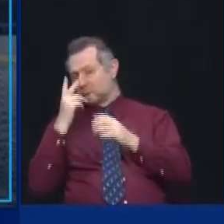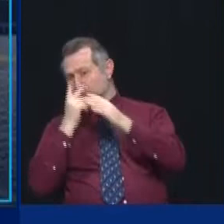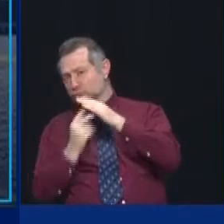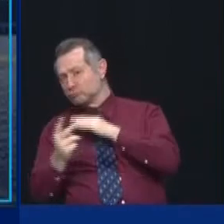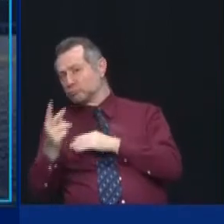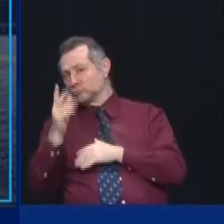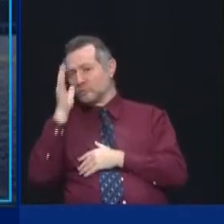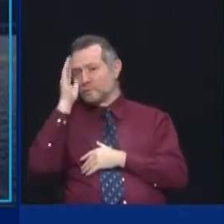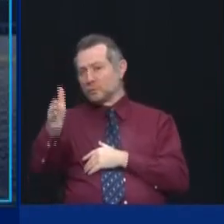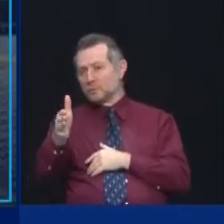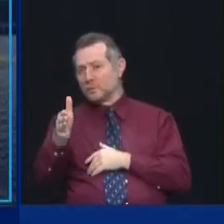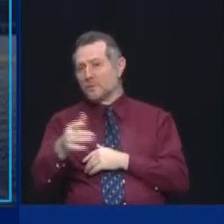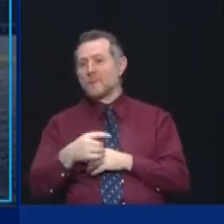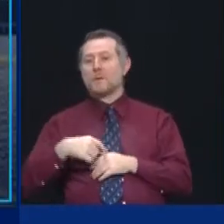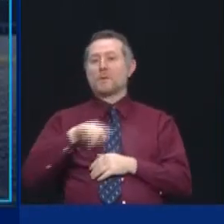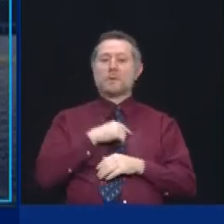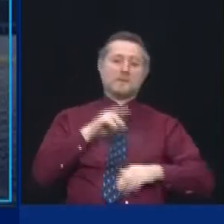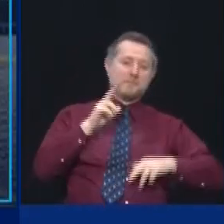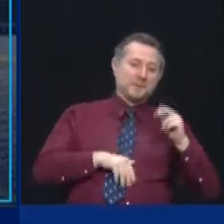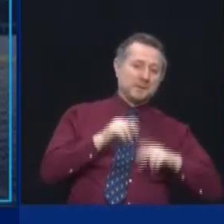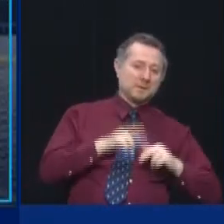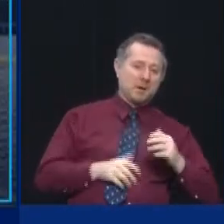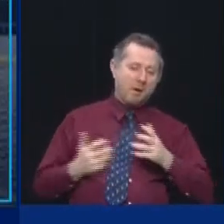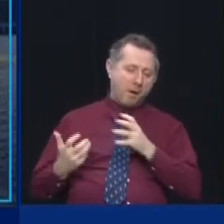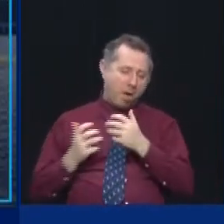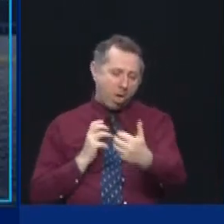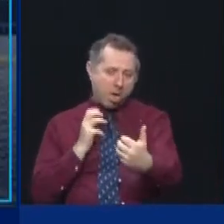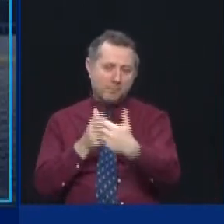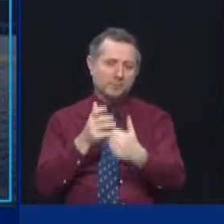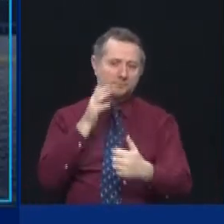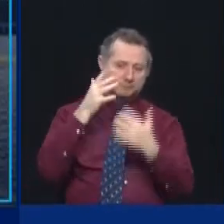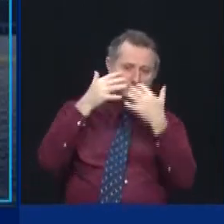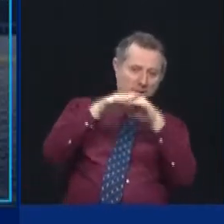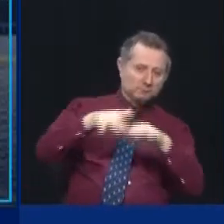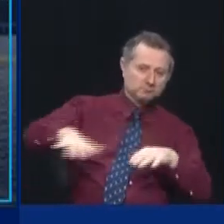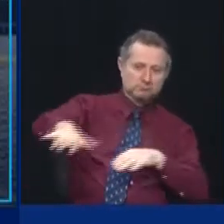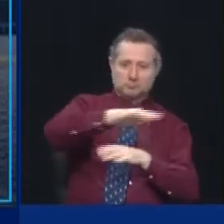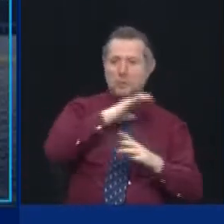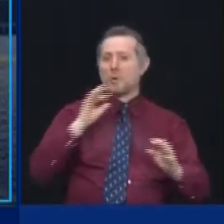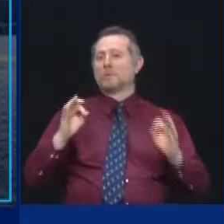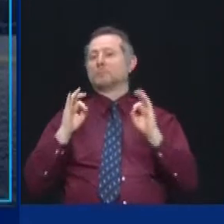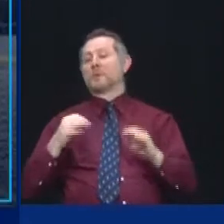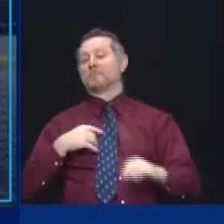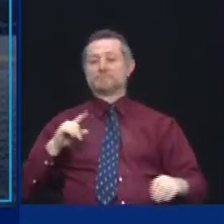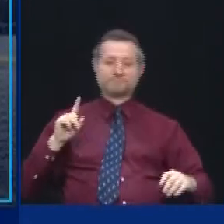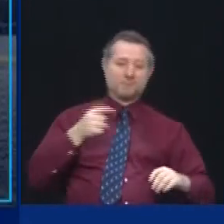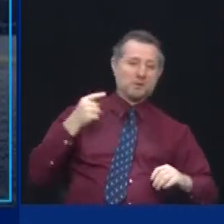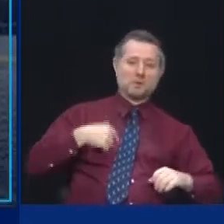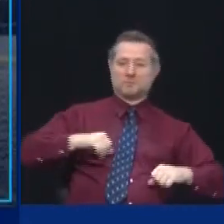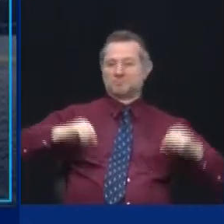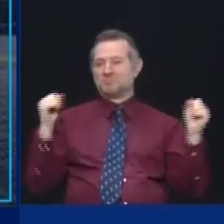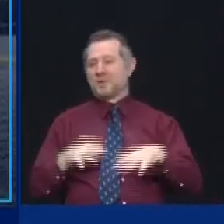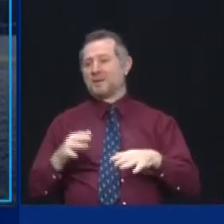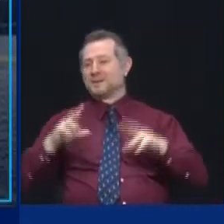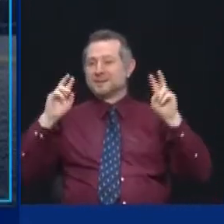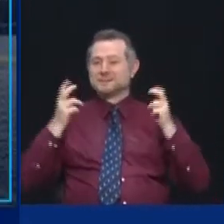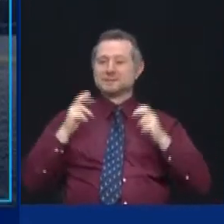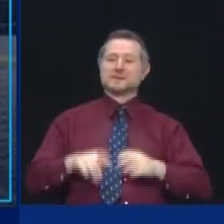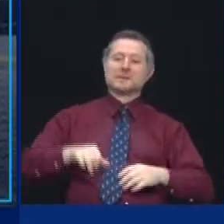That's how our essential heroes responded. They made it